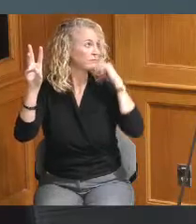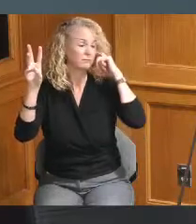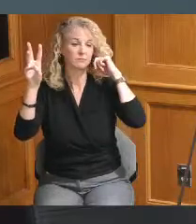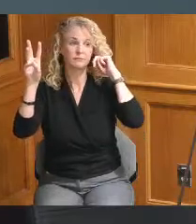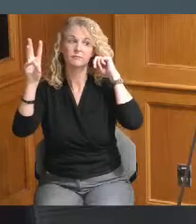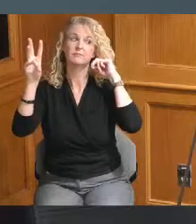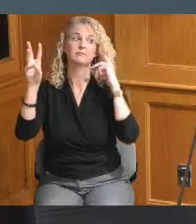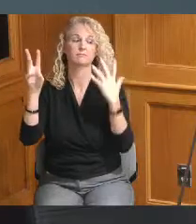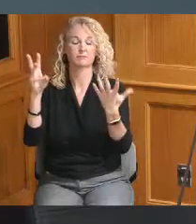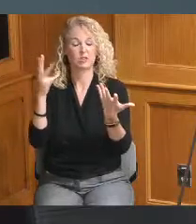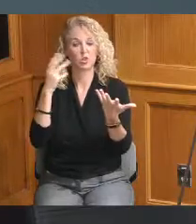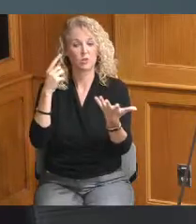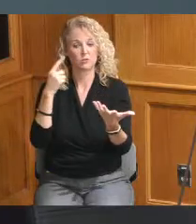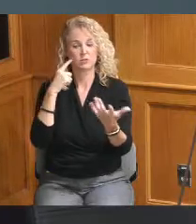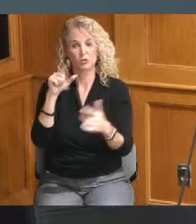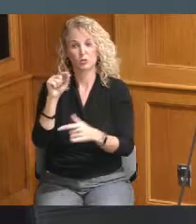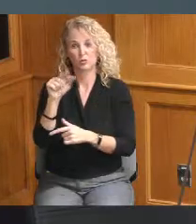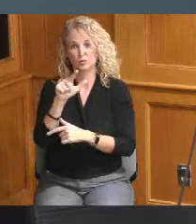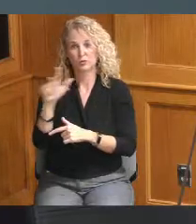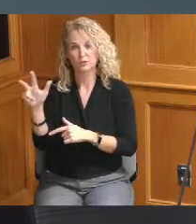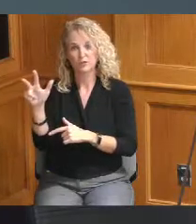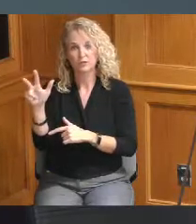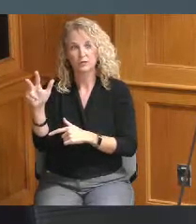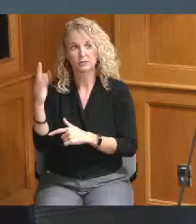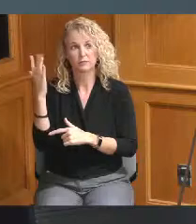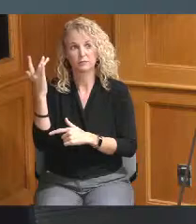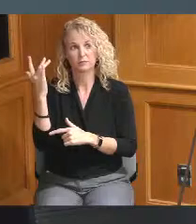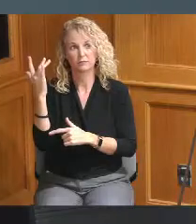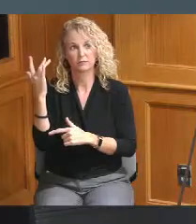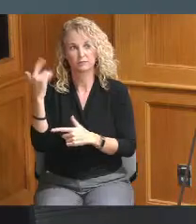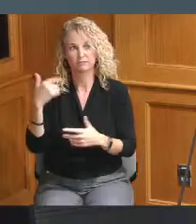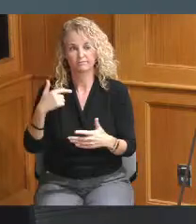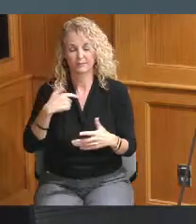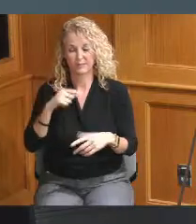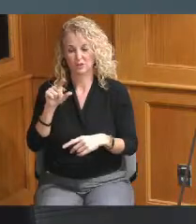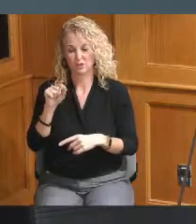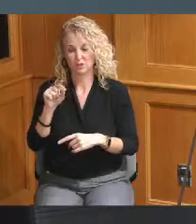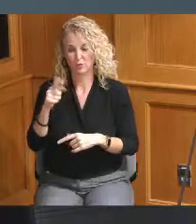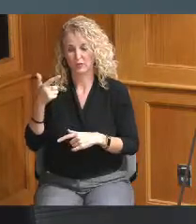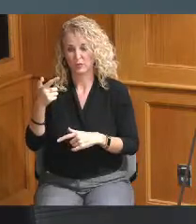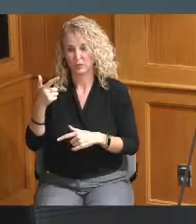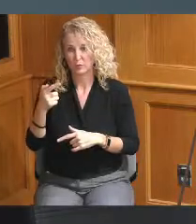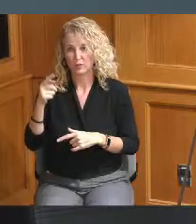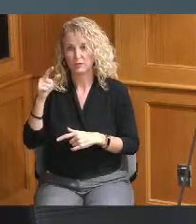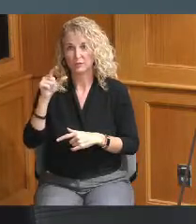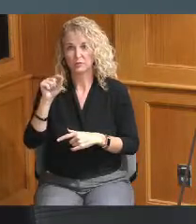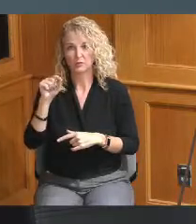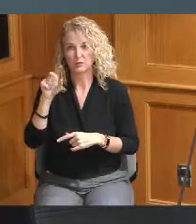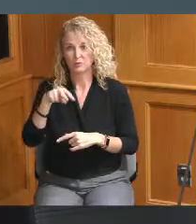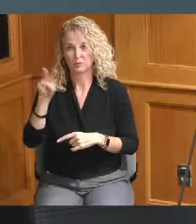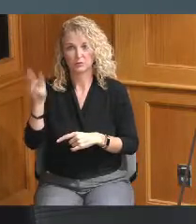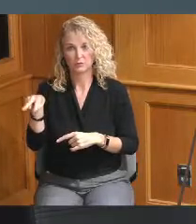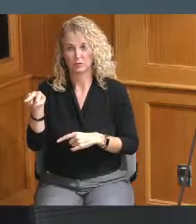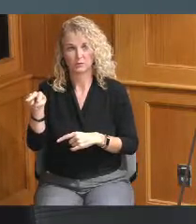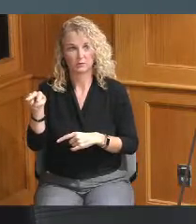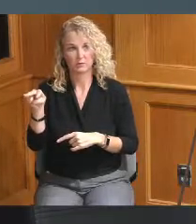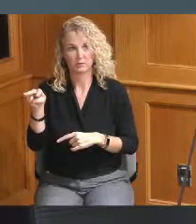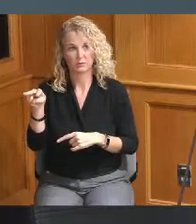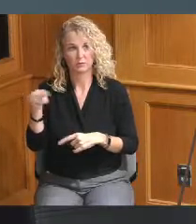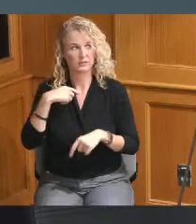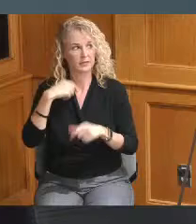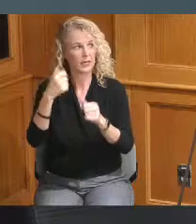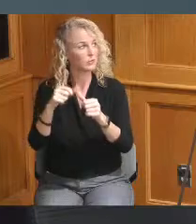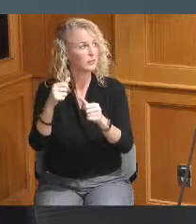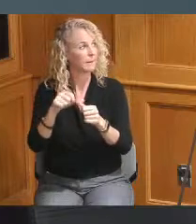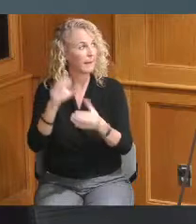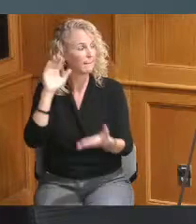spend. And I was also, because I would, in 2021, 22, I remember it being lower.